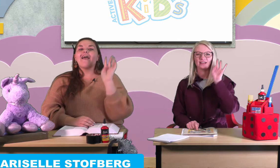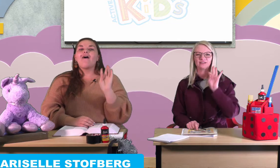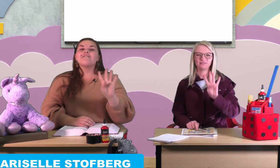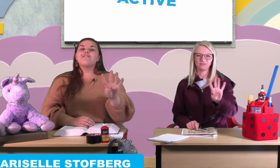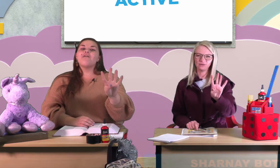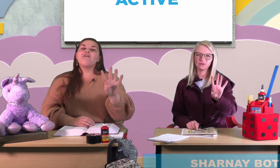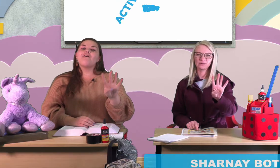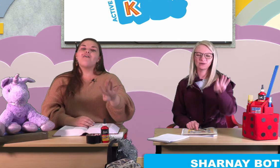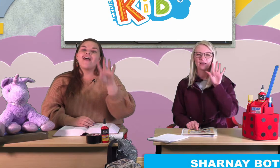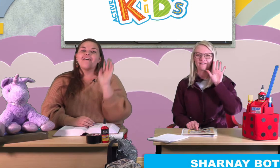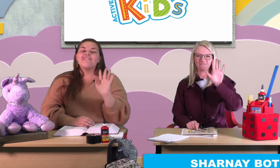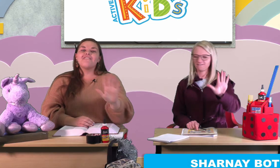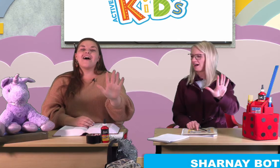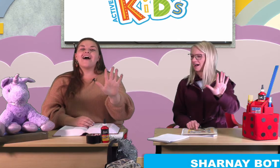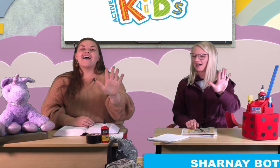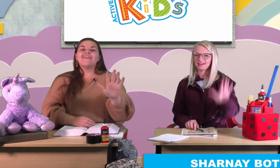one, two, three.